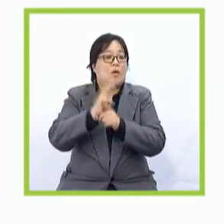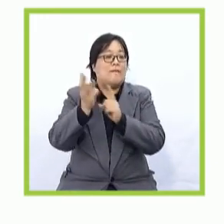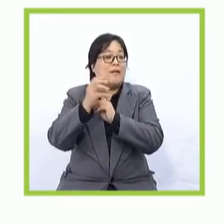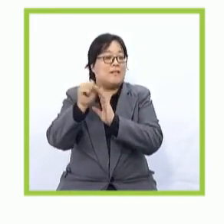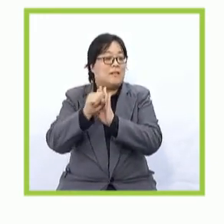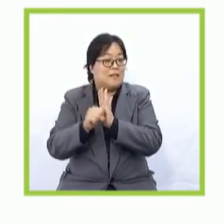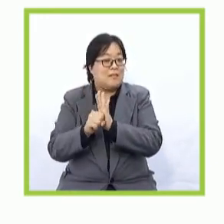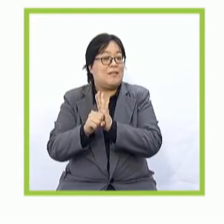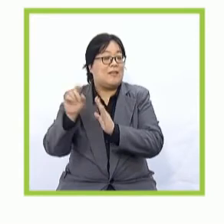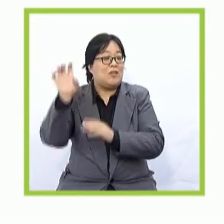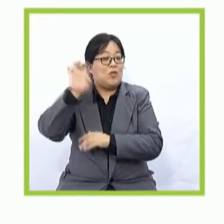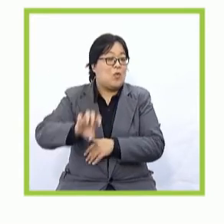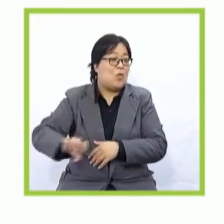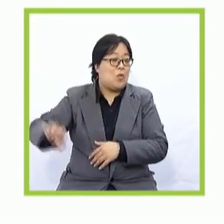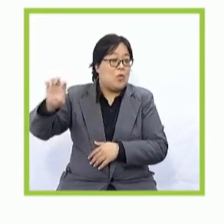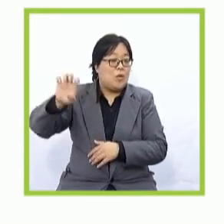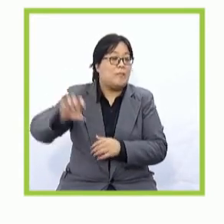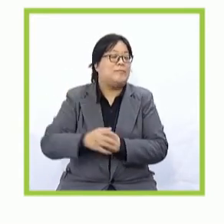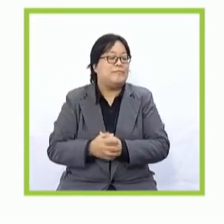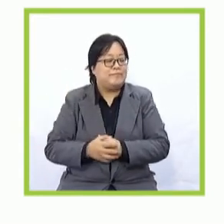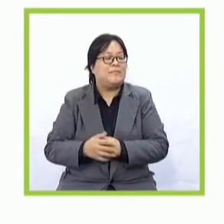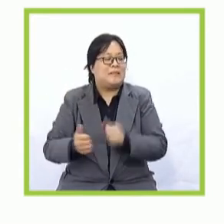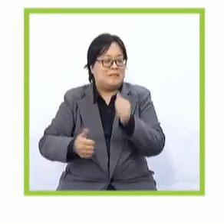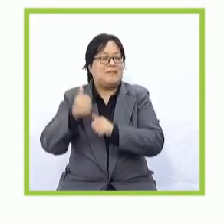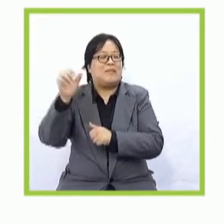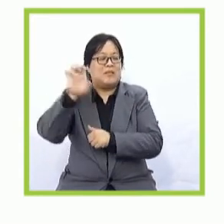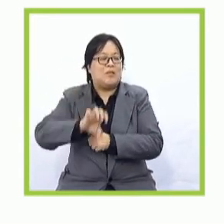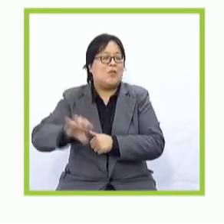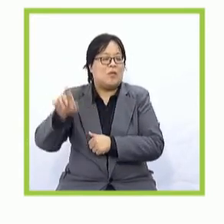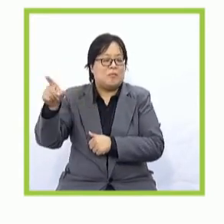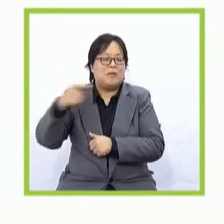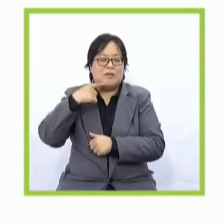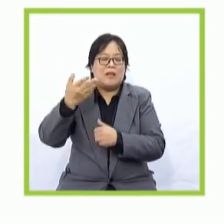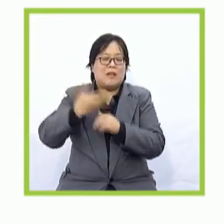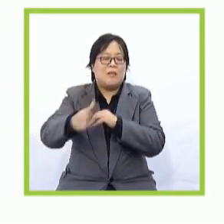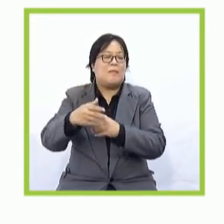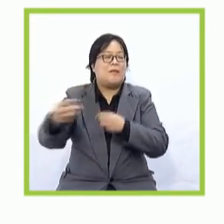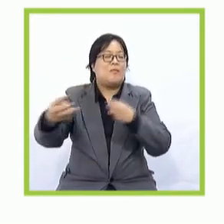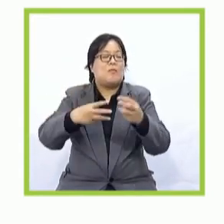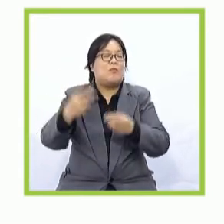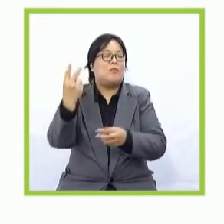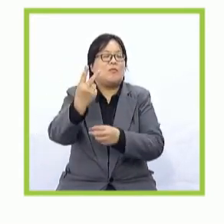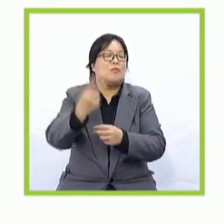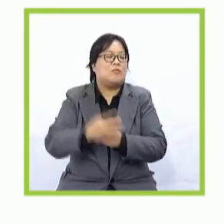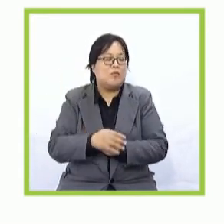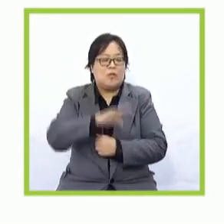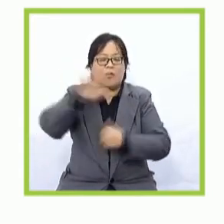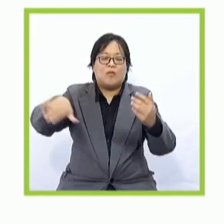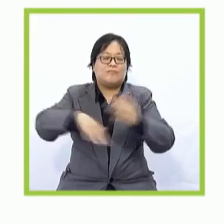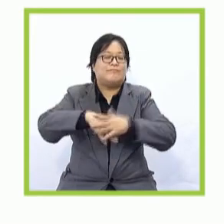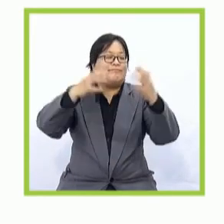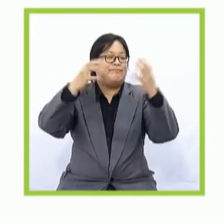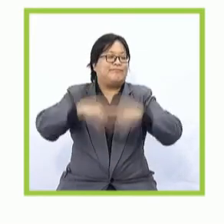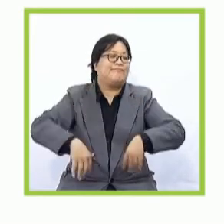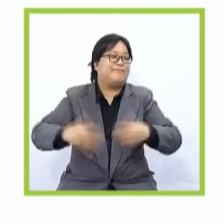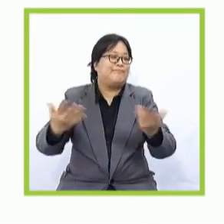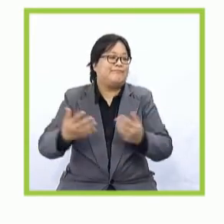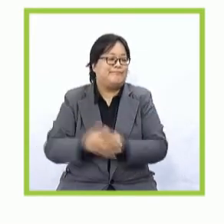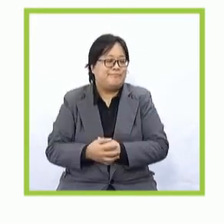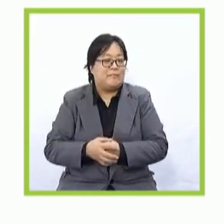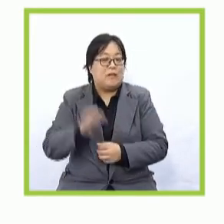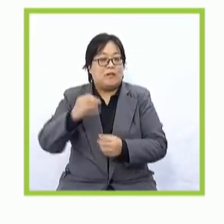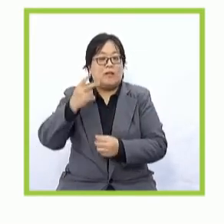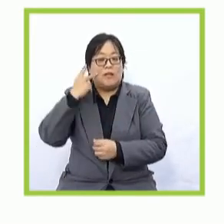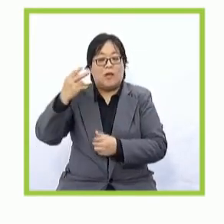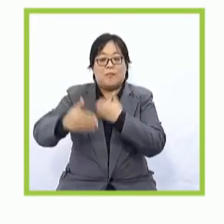in Europe, in most of Western Europe, it happens after World War II when they're all bankrupt. If you look at the biggest